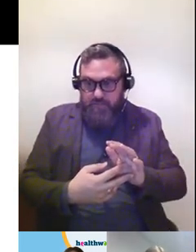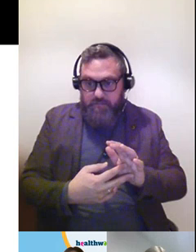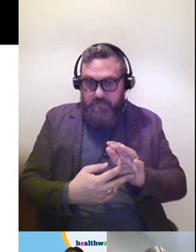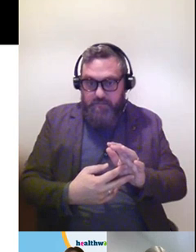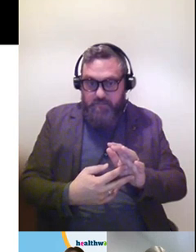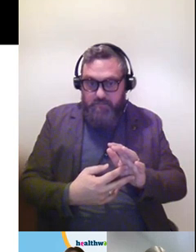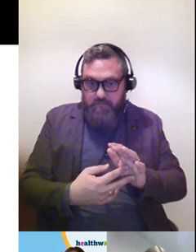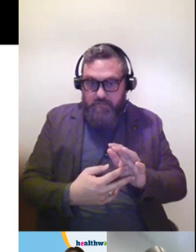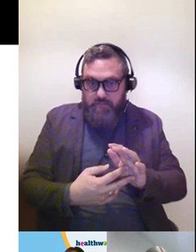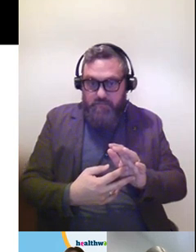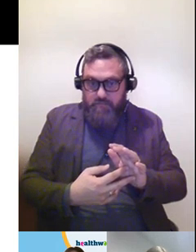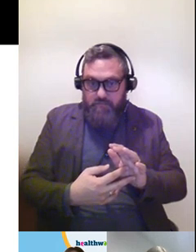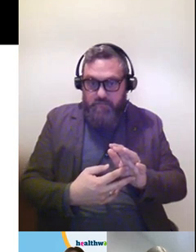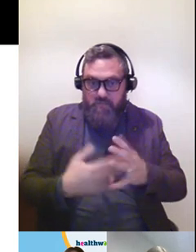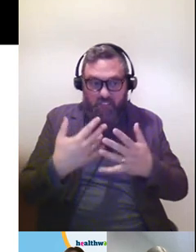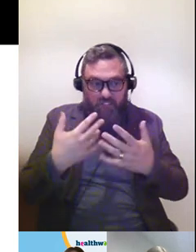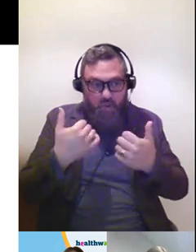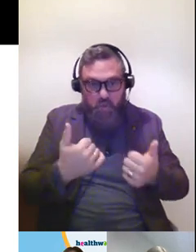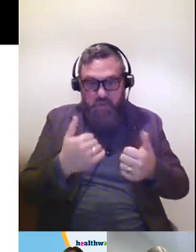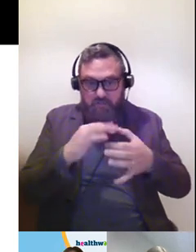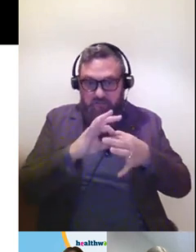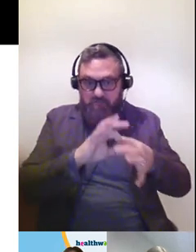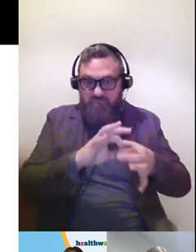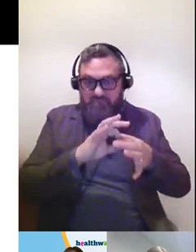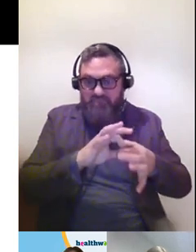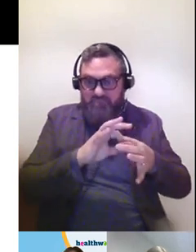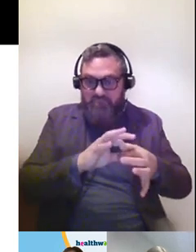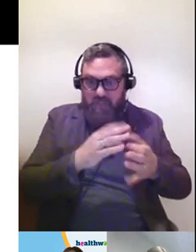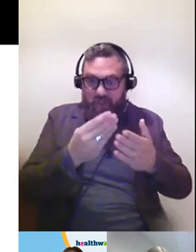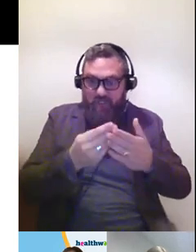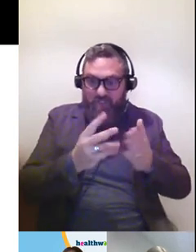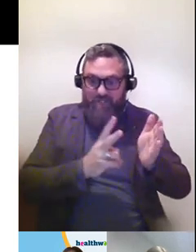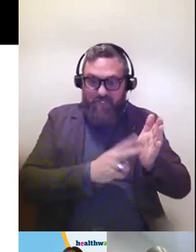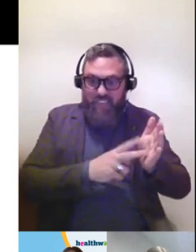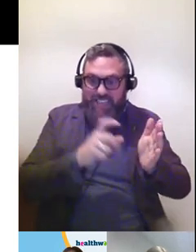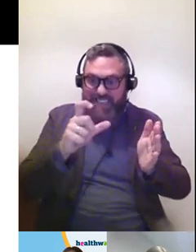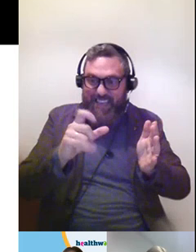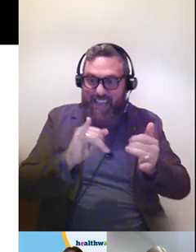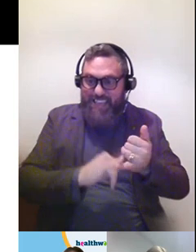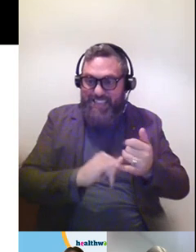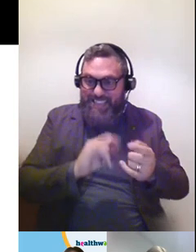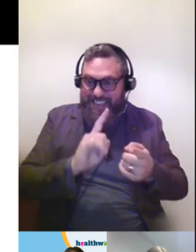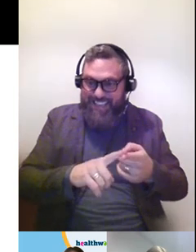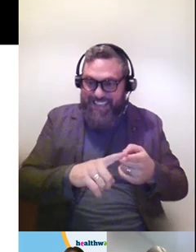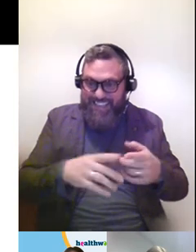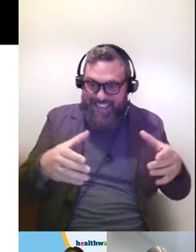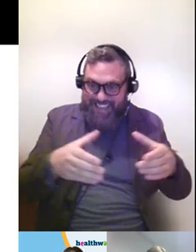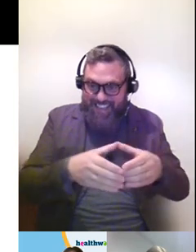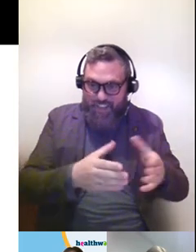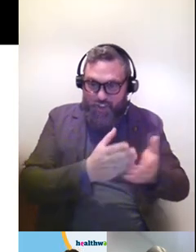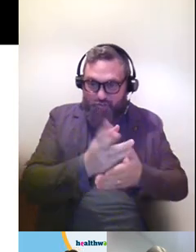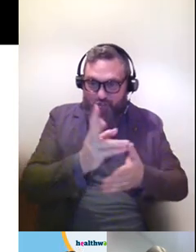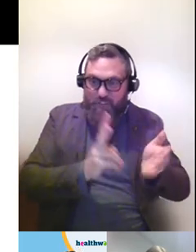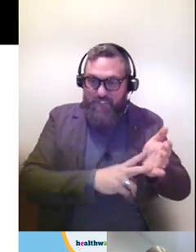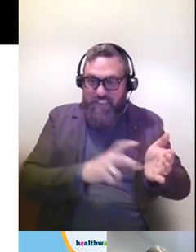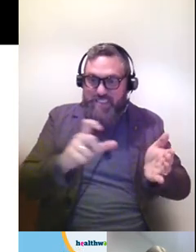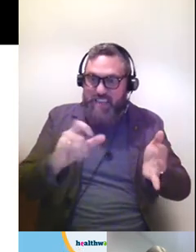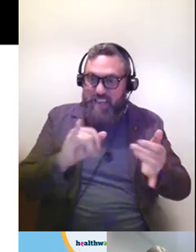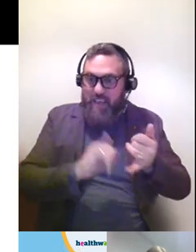had quite strong links from the VCSE sector through the VCSE Alliance